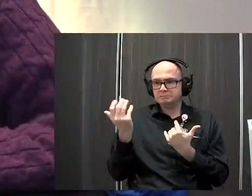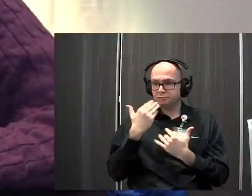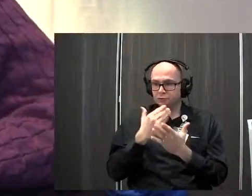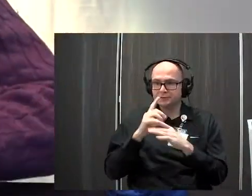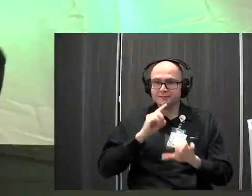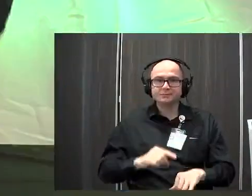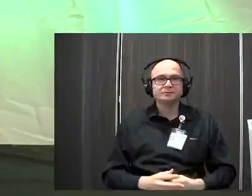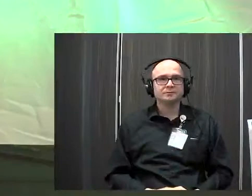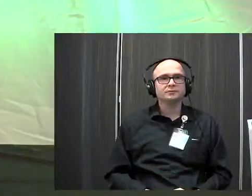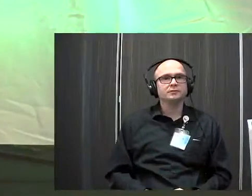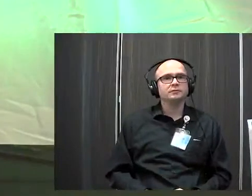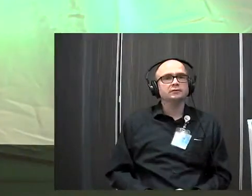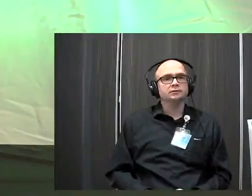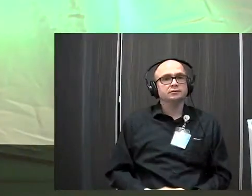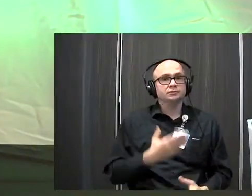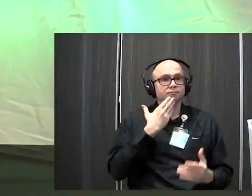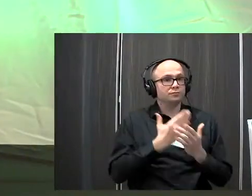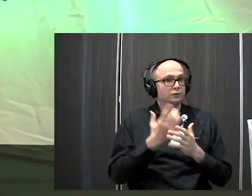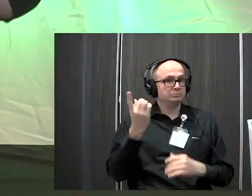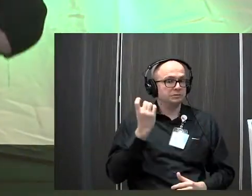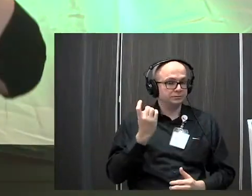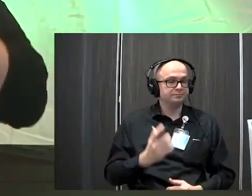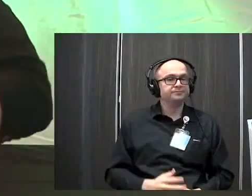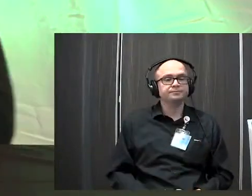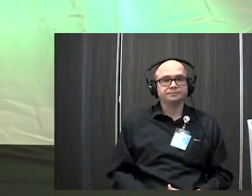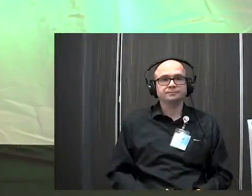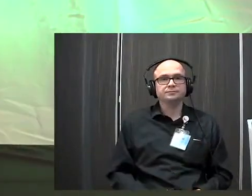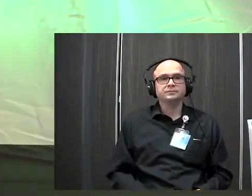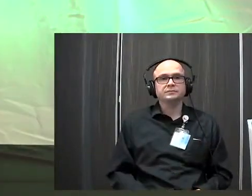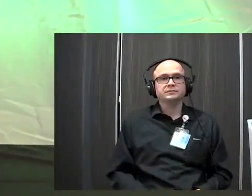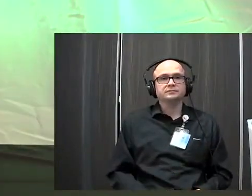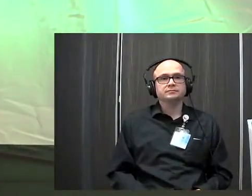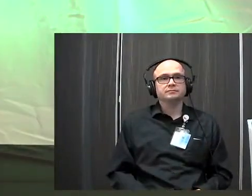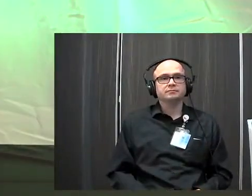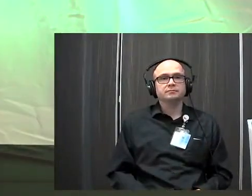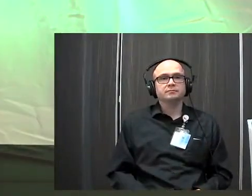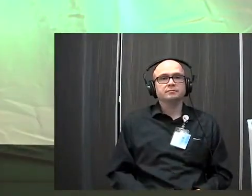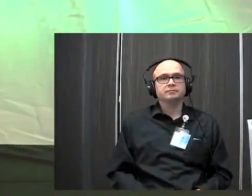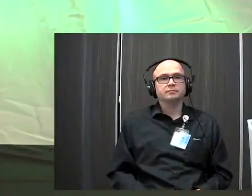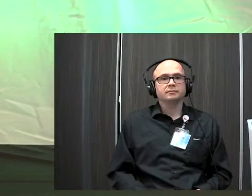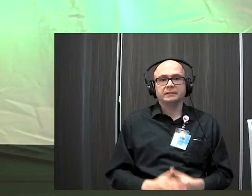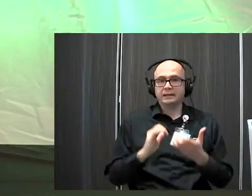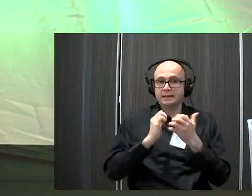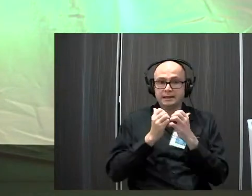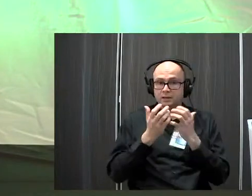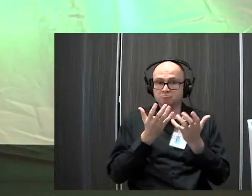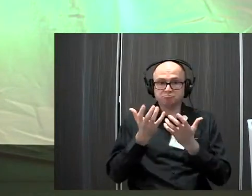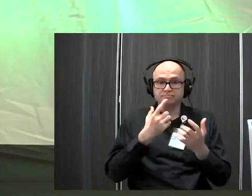that one. Yeah, that's a great question. So I think a great way of doing that